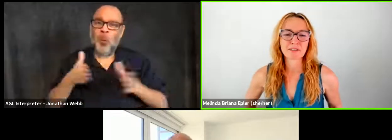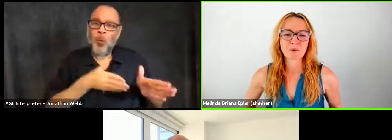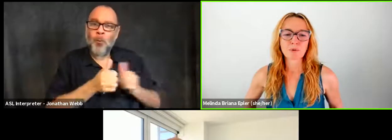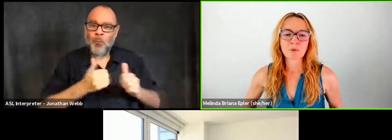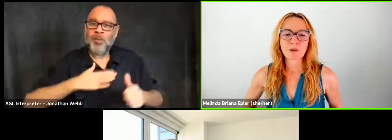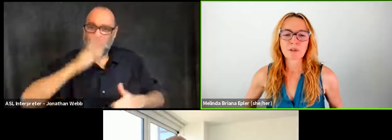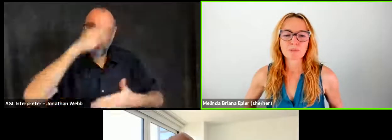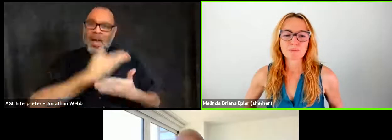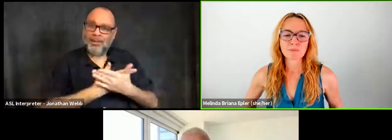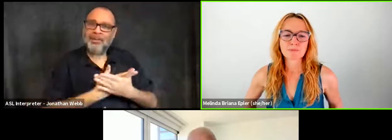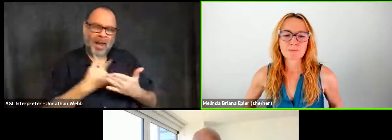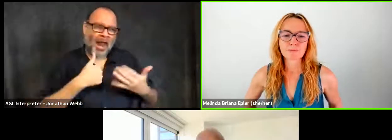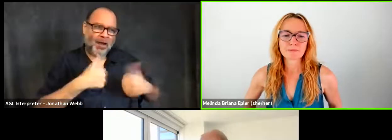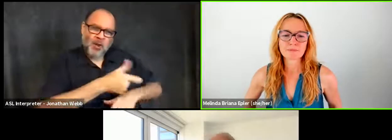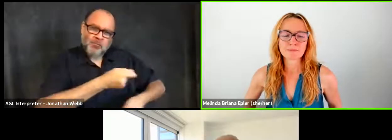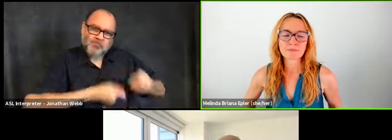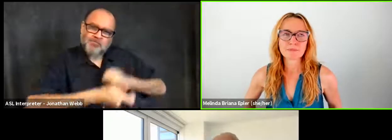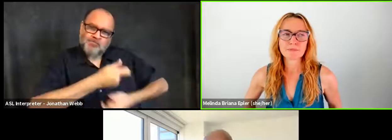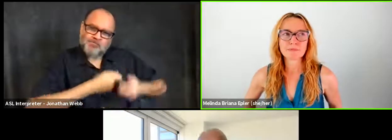So,